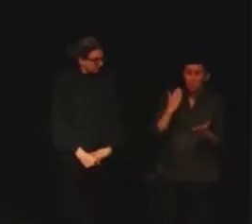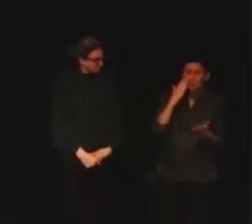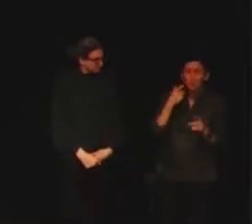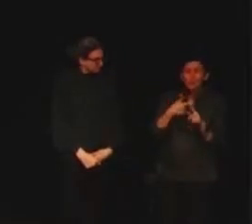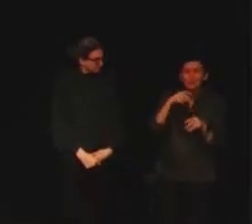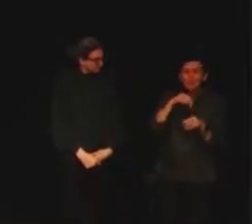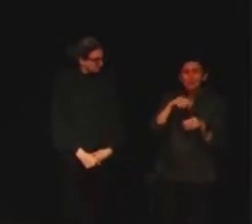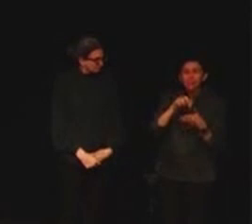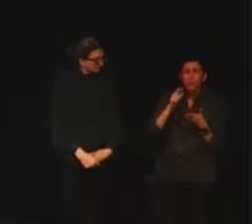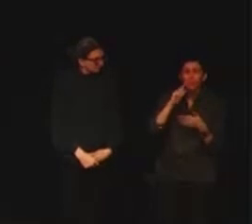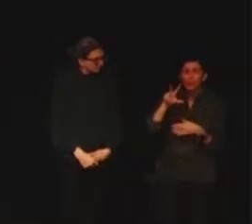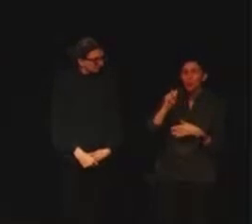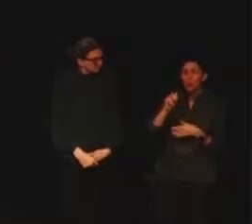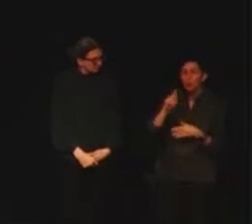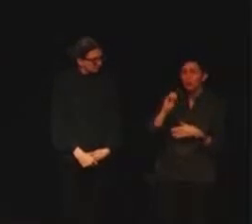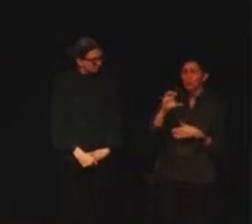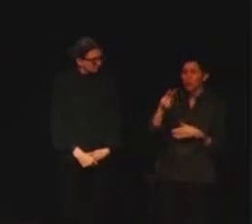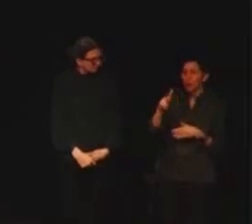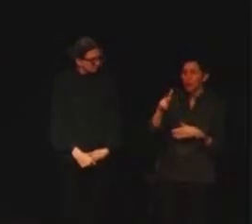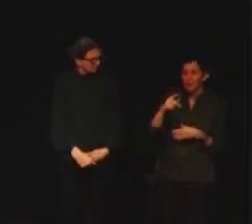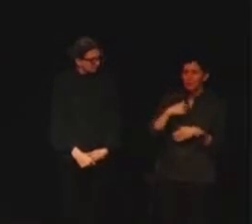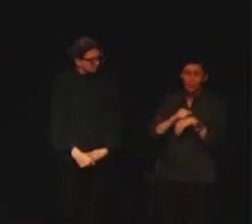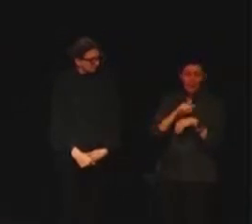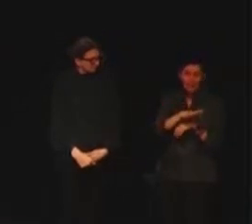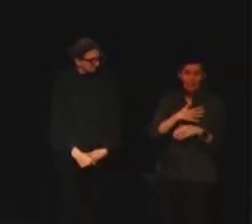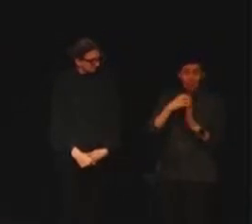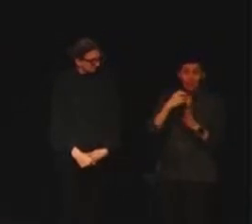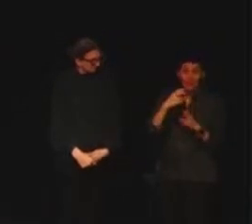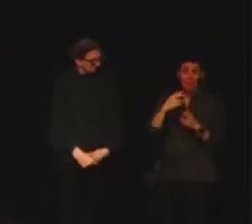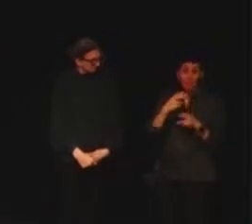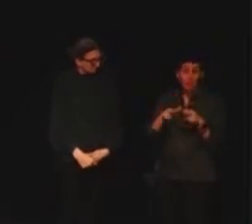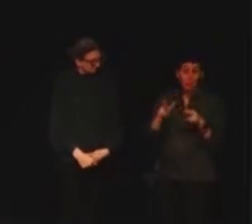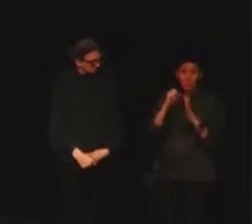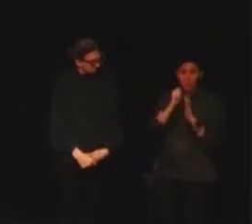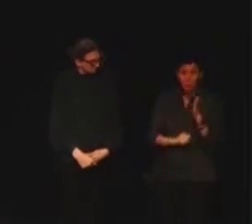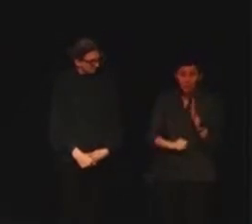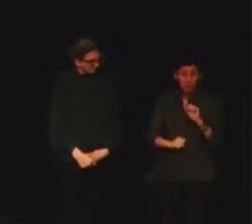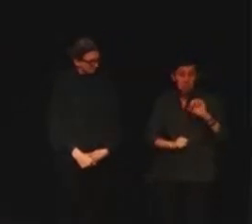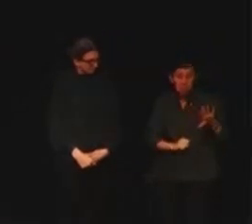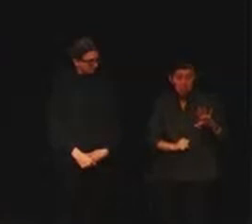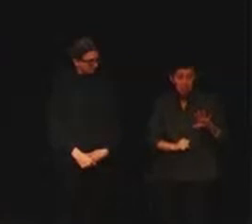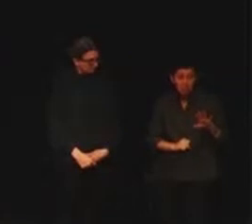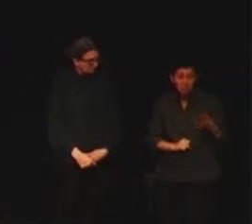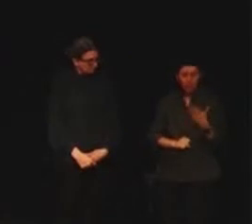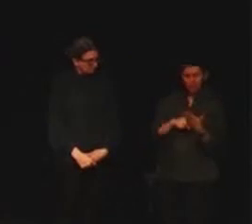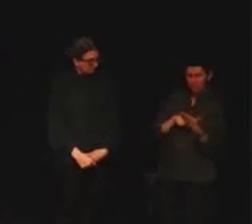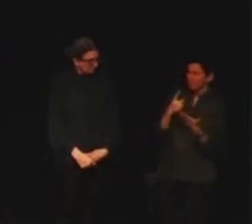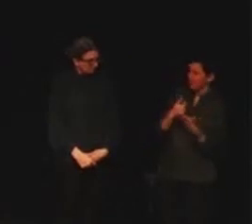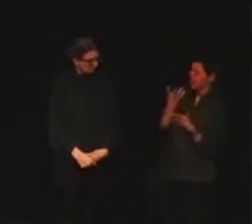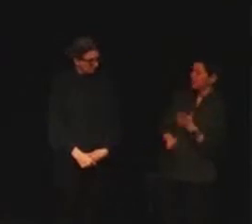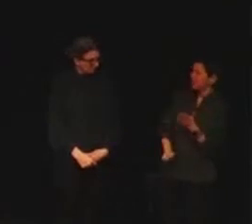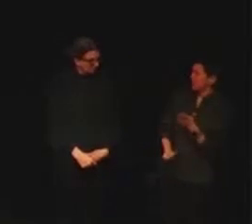but he was very kind enough to send me or to read the short when I sent it to him. And he's like, you're missing